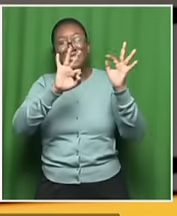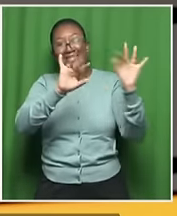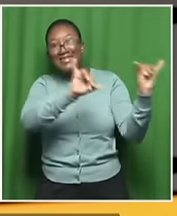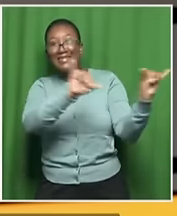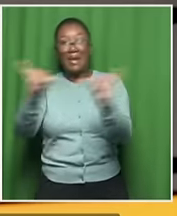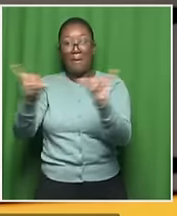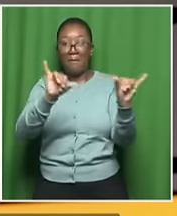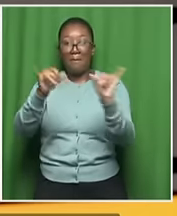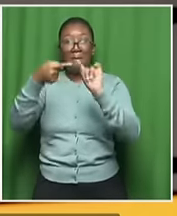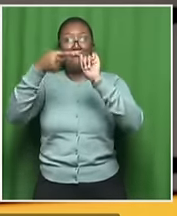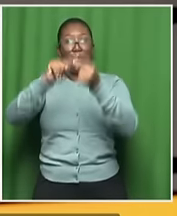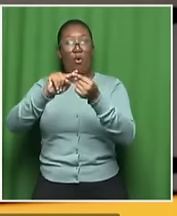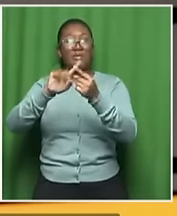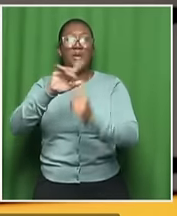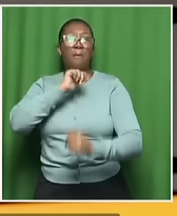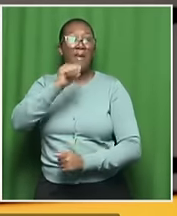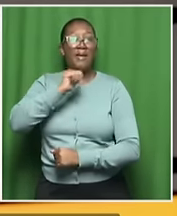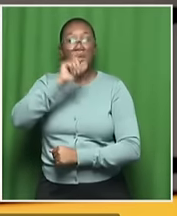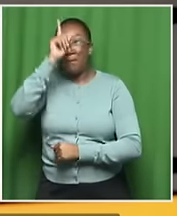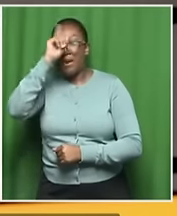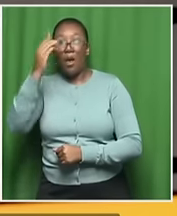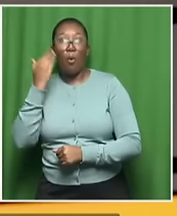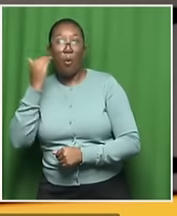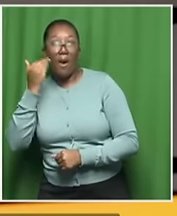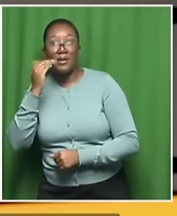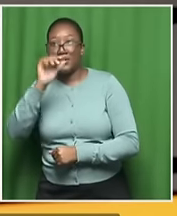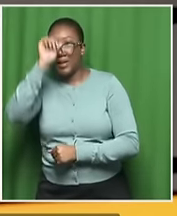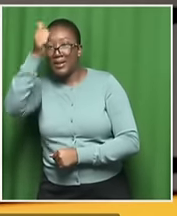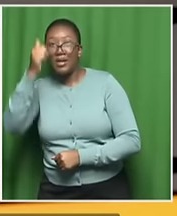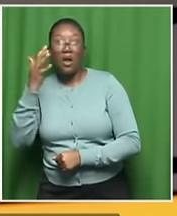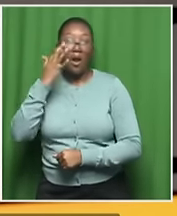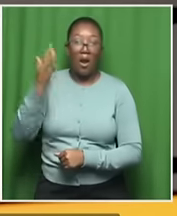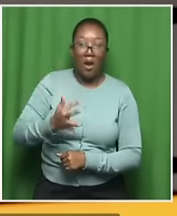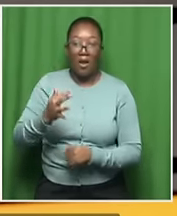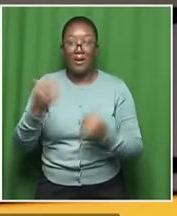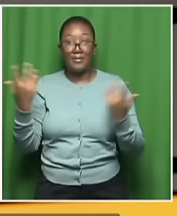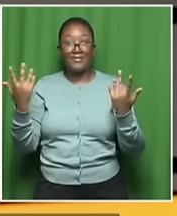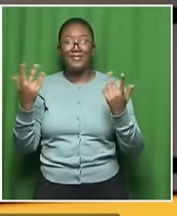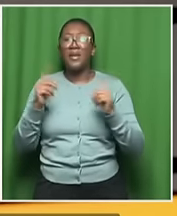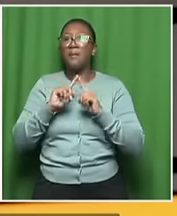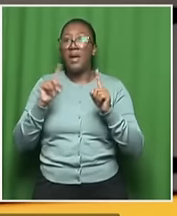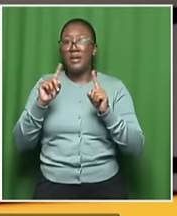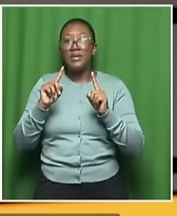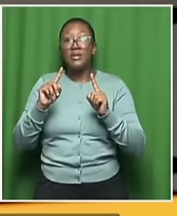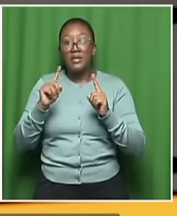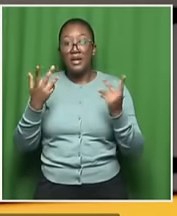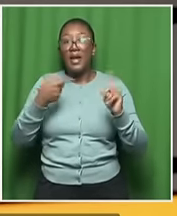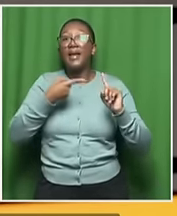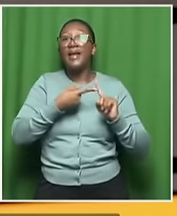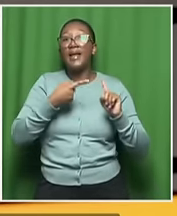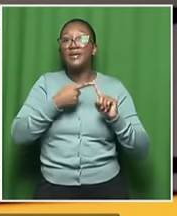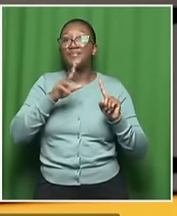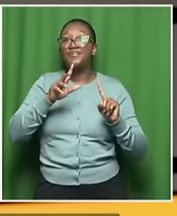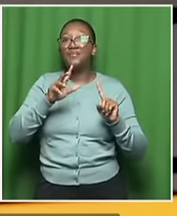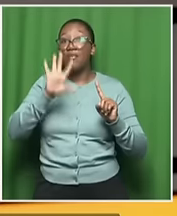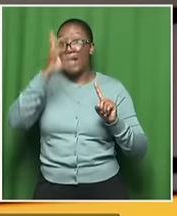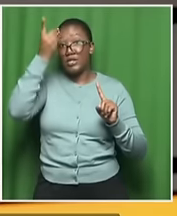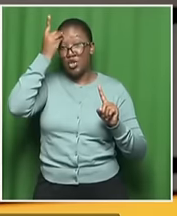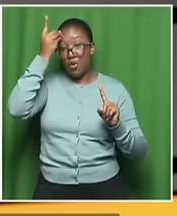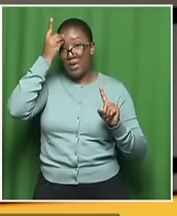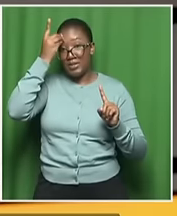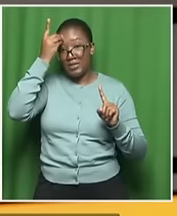requirements, irrespective of who you are. You know, there was an advertisement in Etiquini, where the